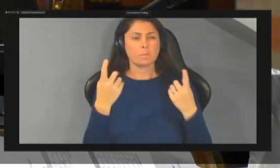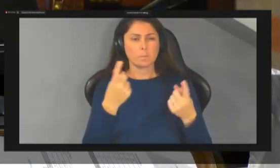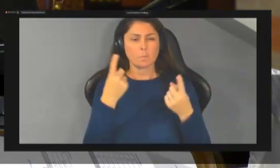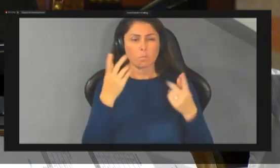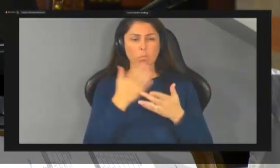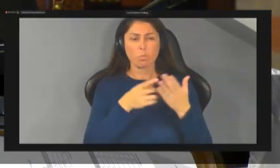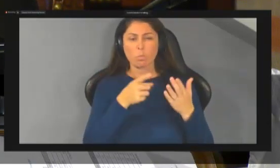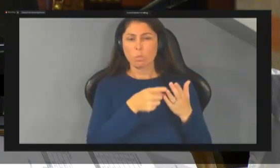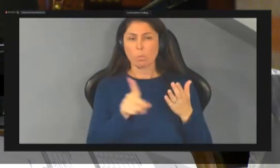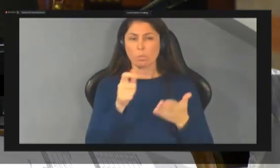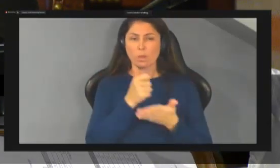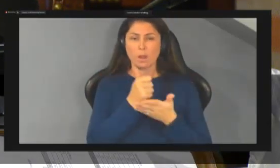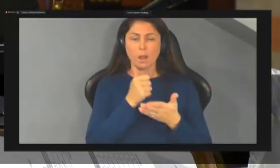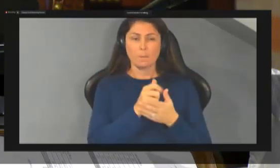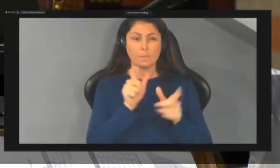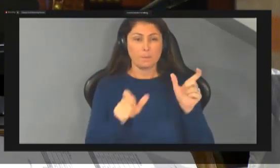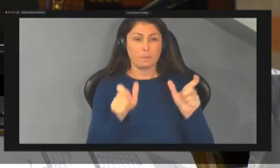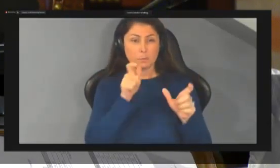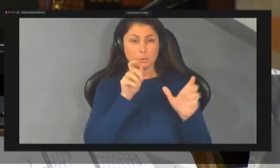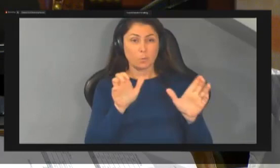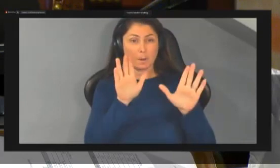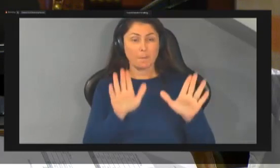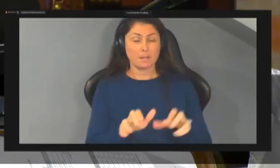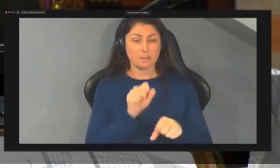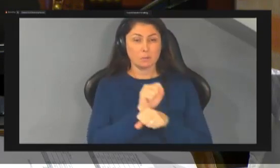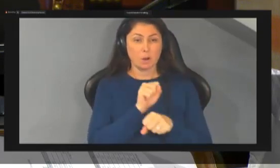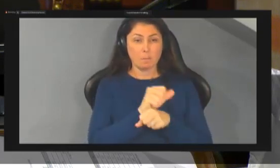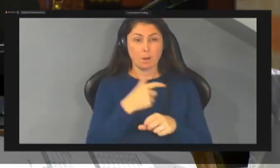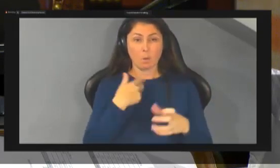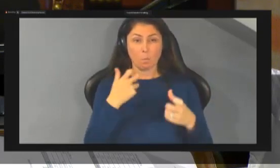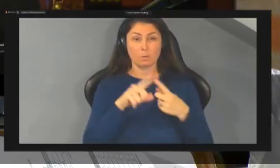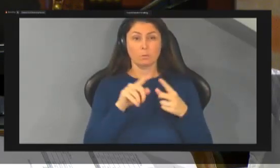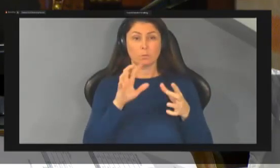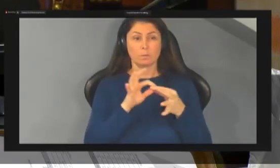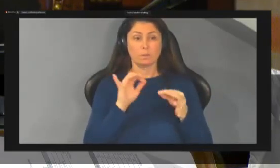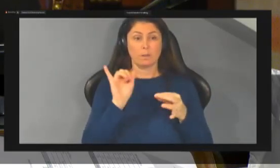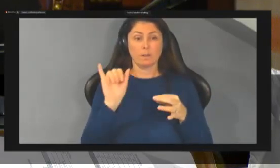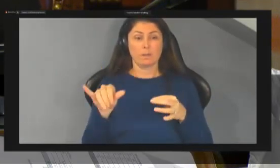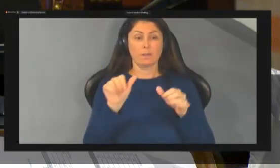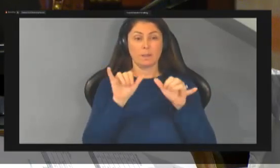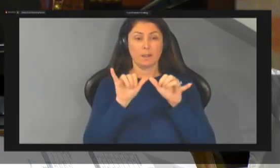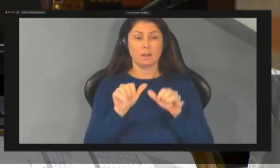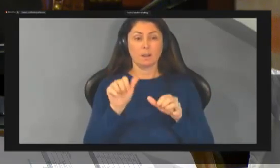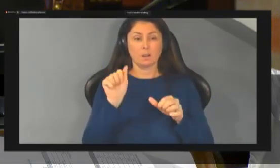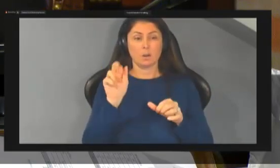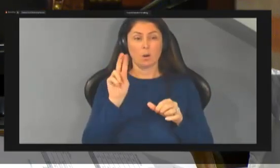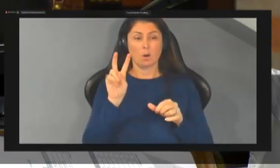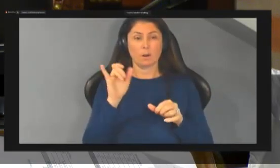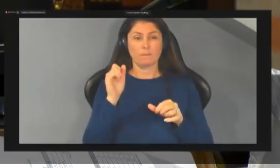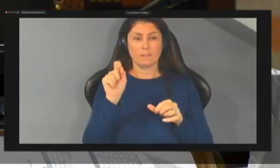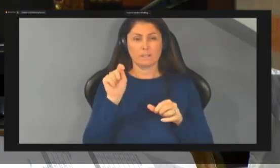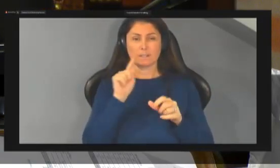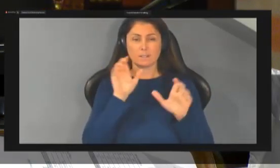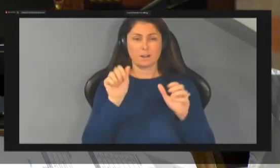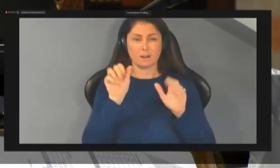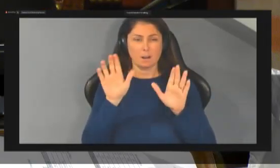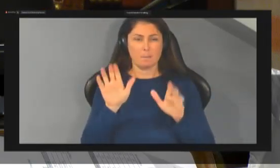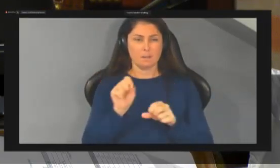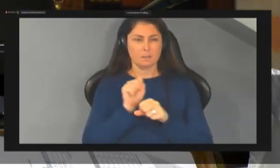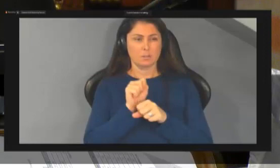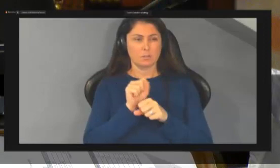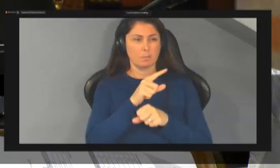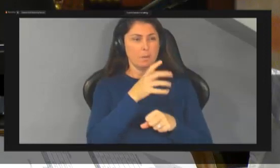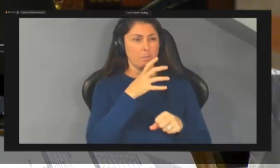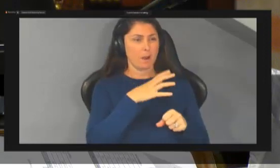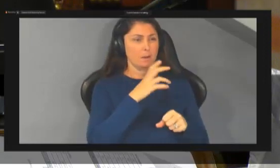help some of the people doing amazing jobs. And I do want to say that the archivists have done an amazing job with the city. And I did say to Madam Clerk, if you ask us if